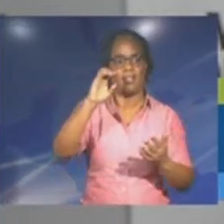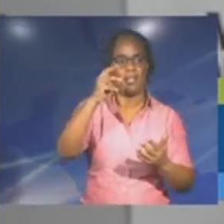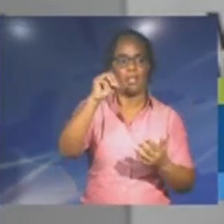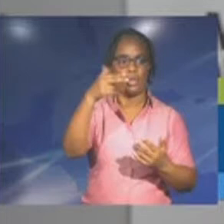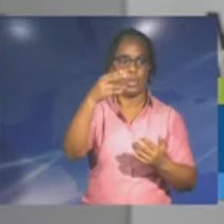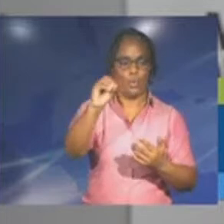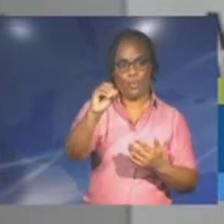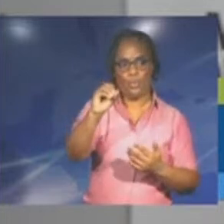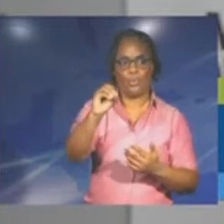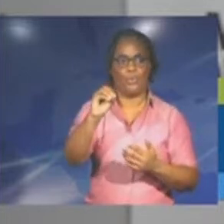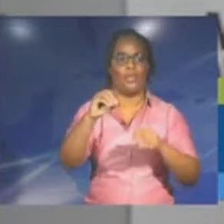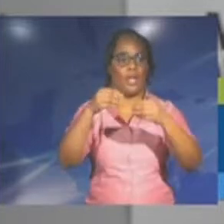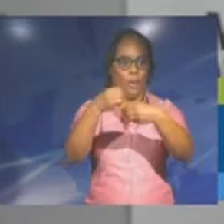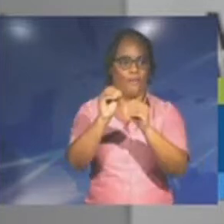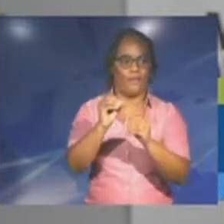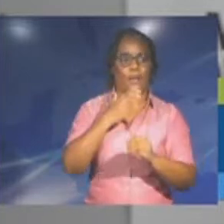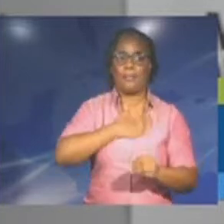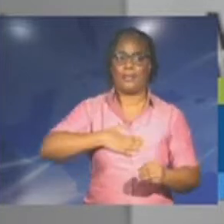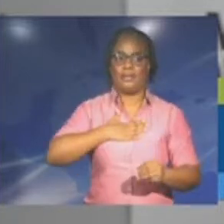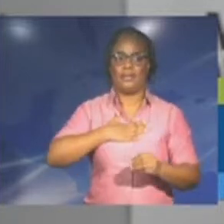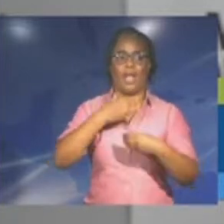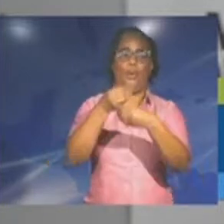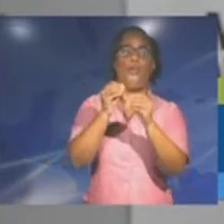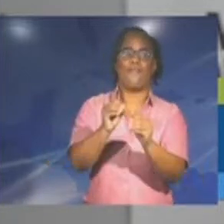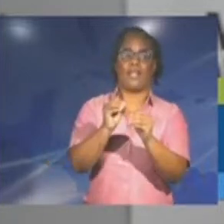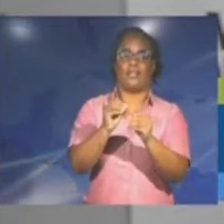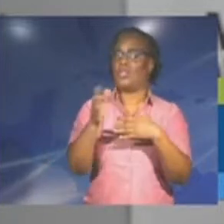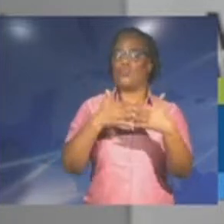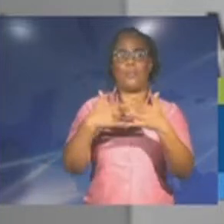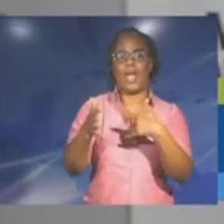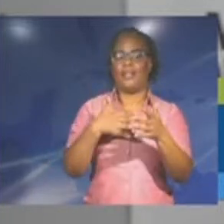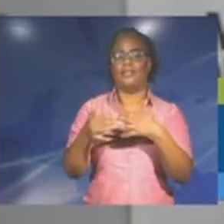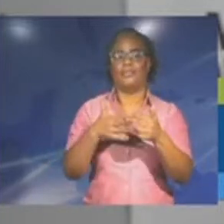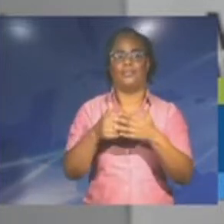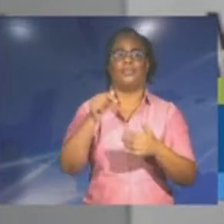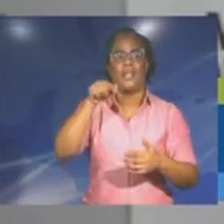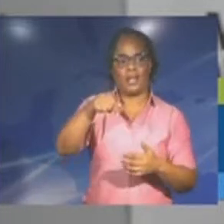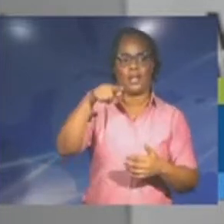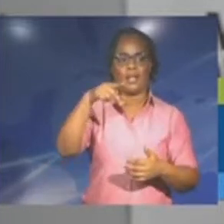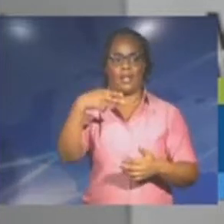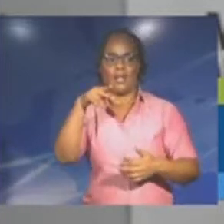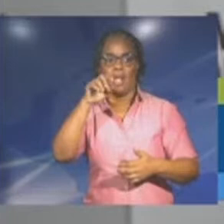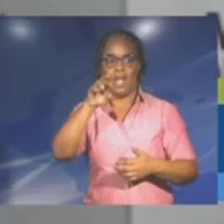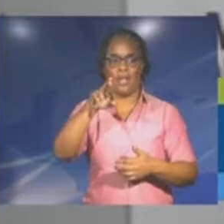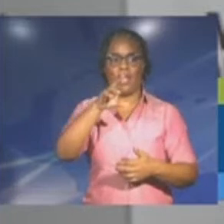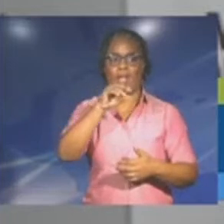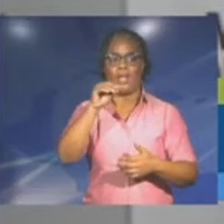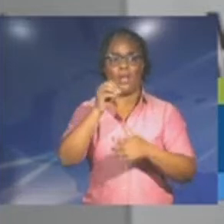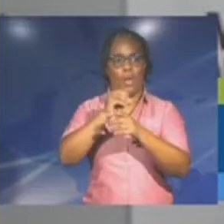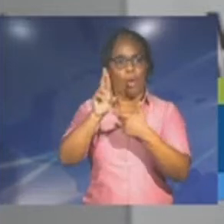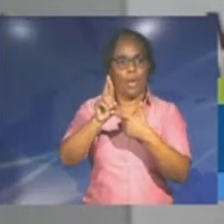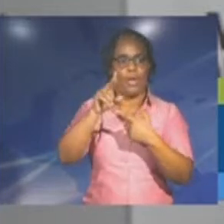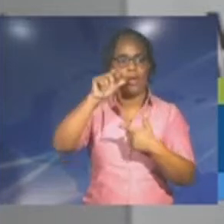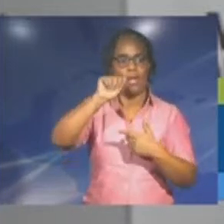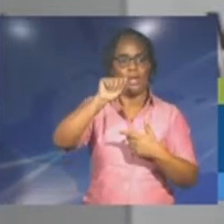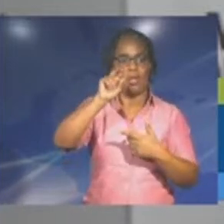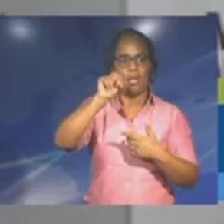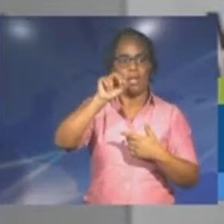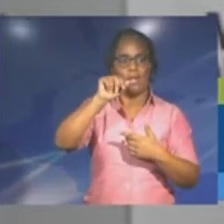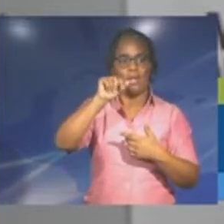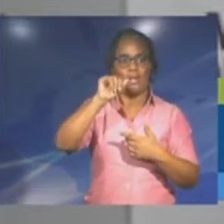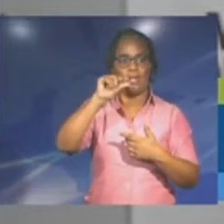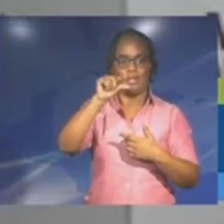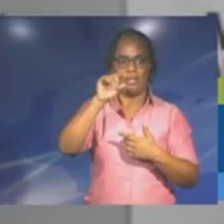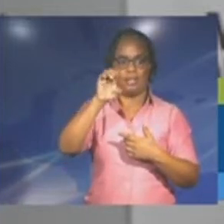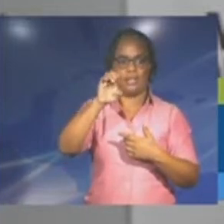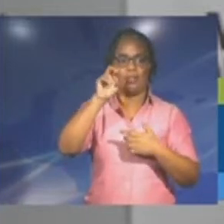once you have a positive, even antigen or PCR at this point in time, although we recommend confirmation of your antigen positives,